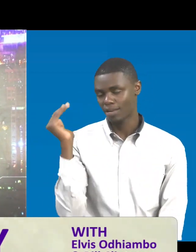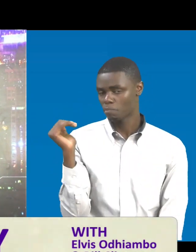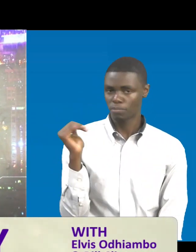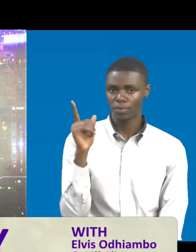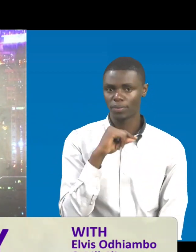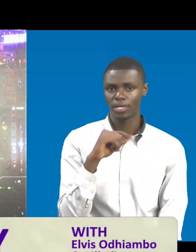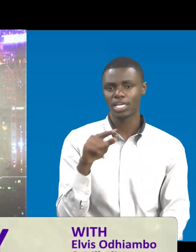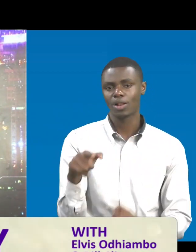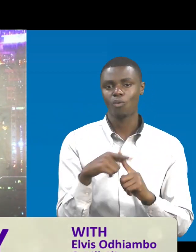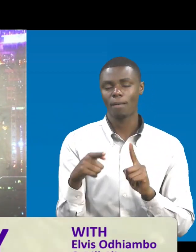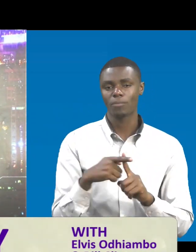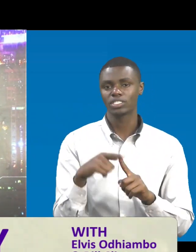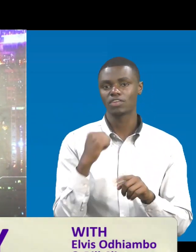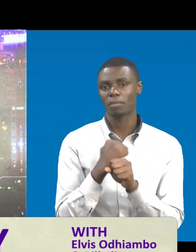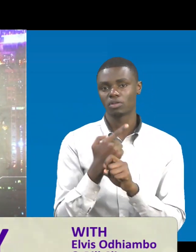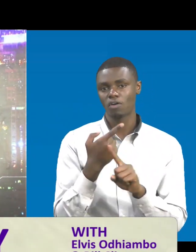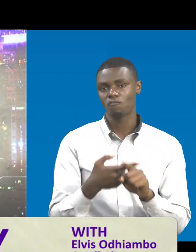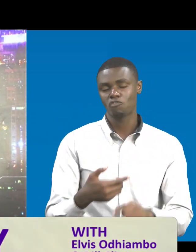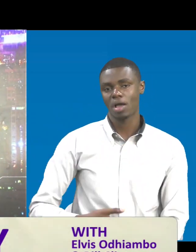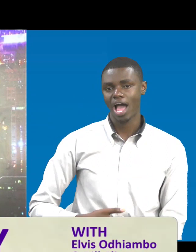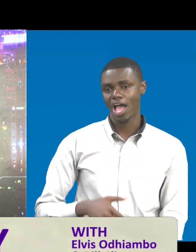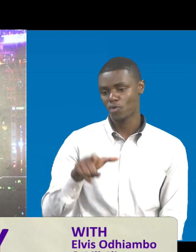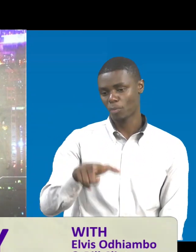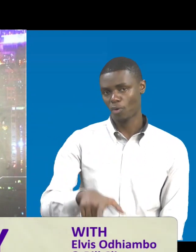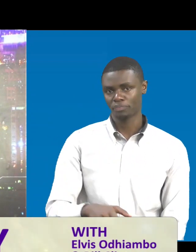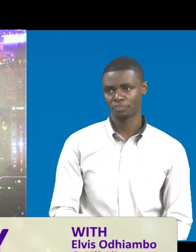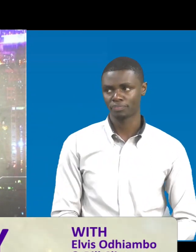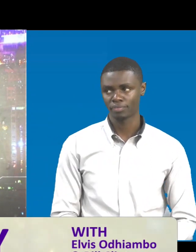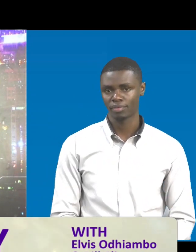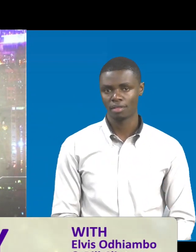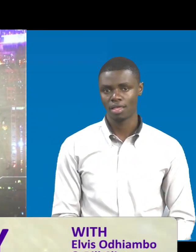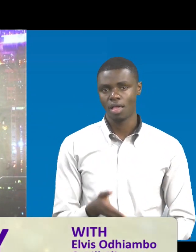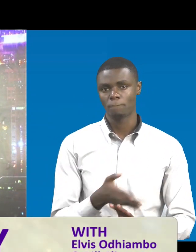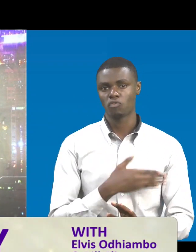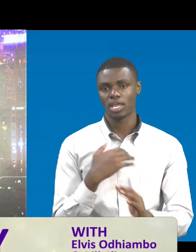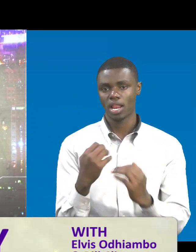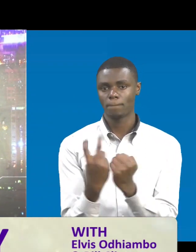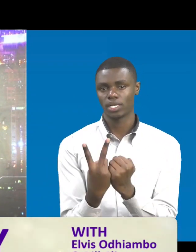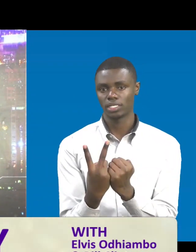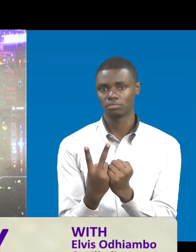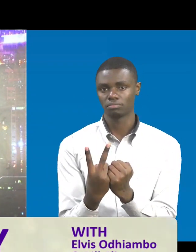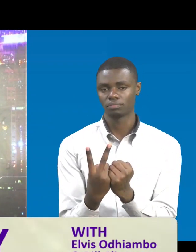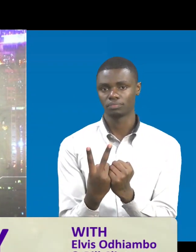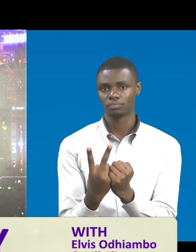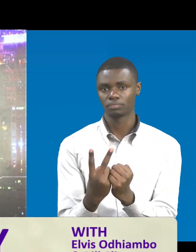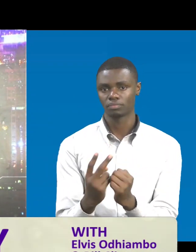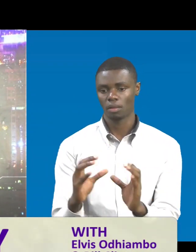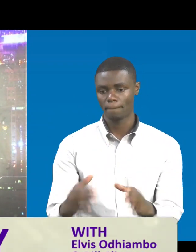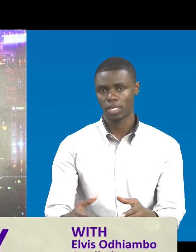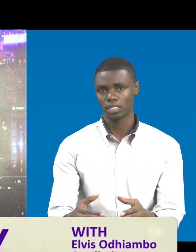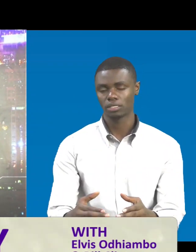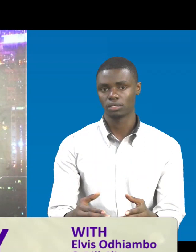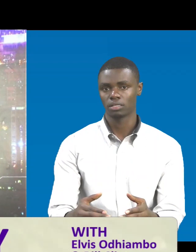and it was quite a positive performance from the youngster. Before that, we have a penalty that was converted courtesy